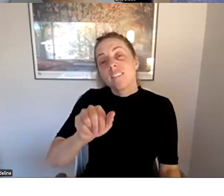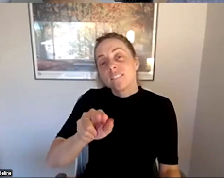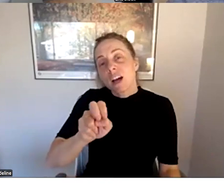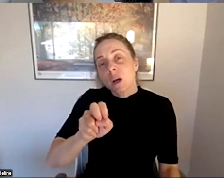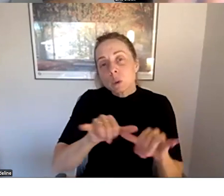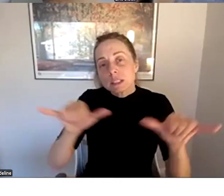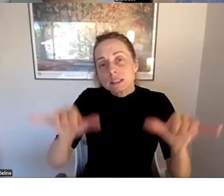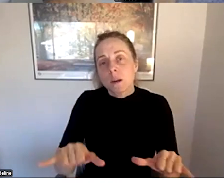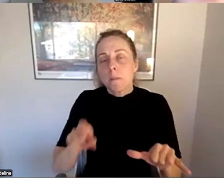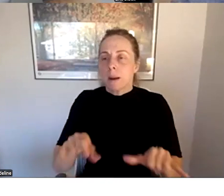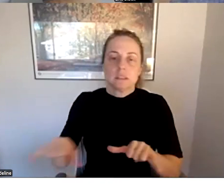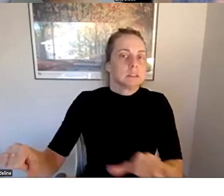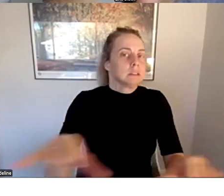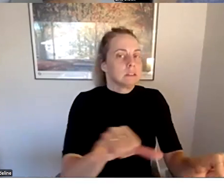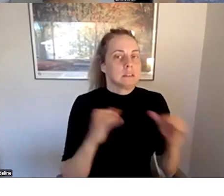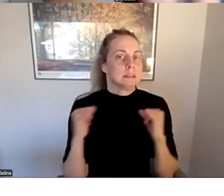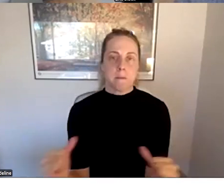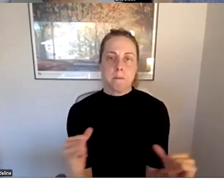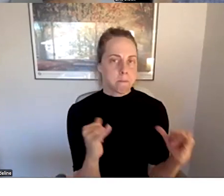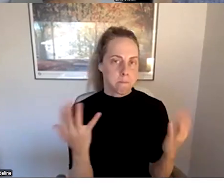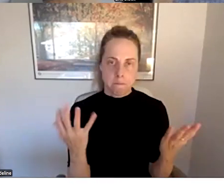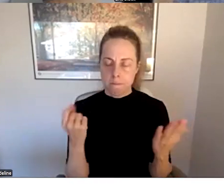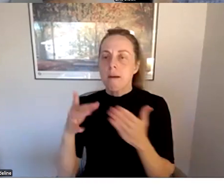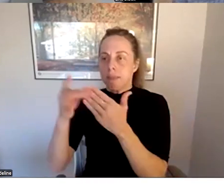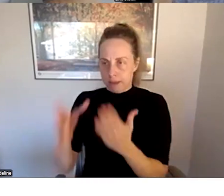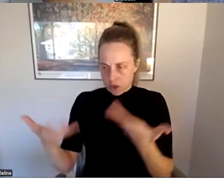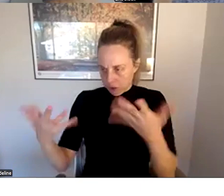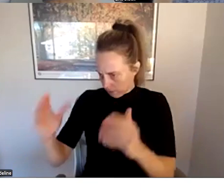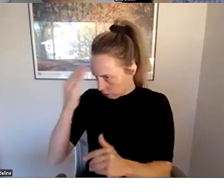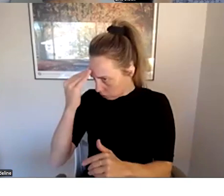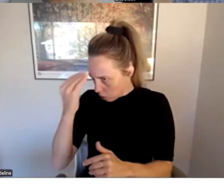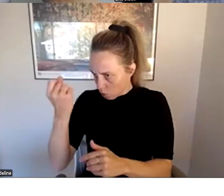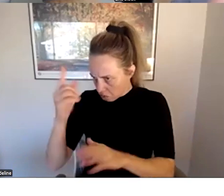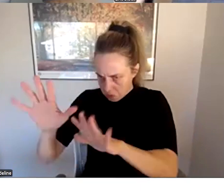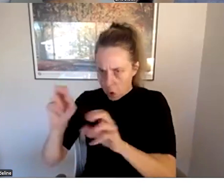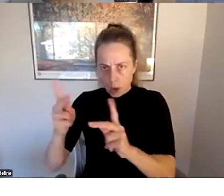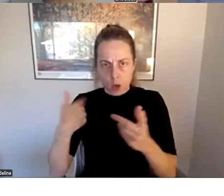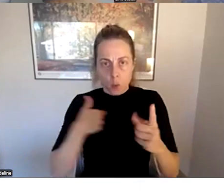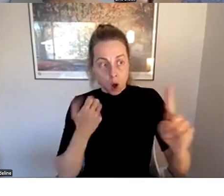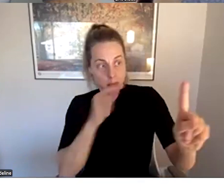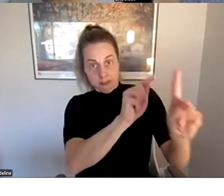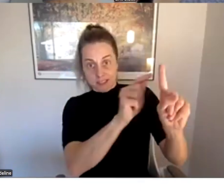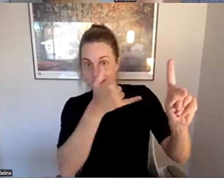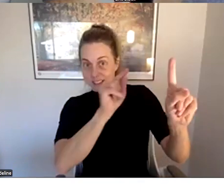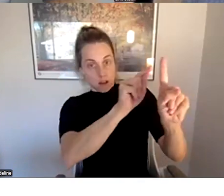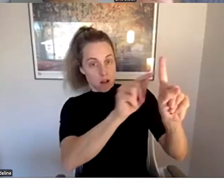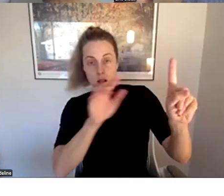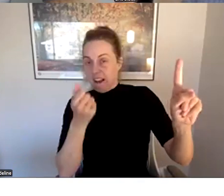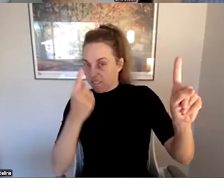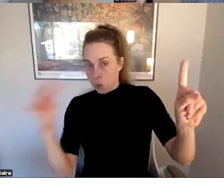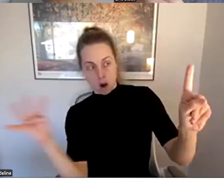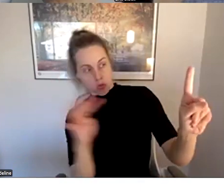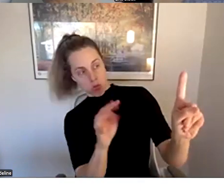key, where leaders all can kind of know where we're wanting to drive the organization. And then that trickles down to their leaders,